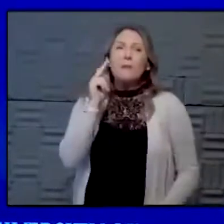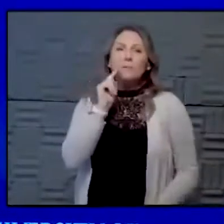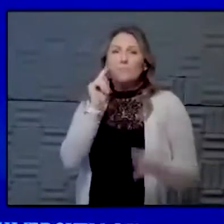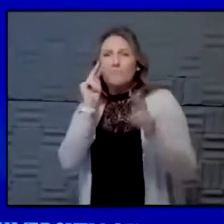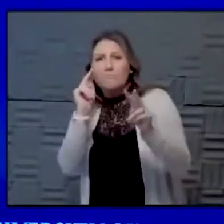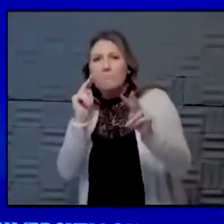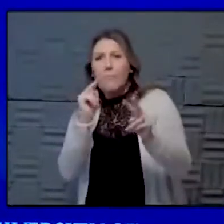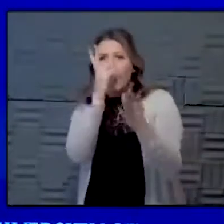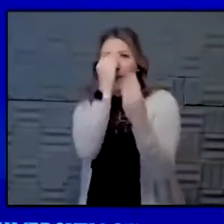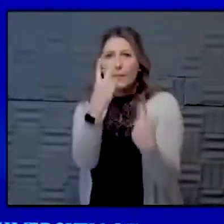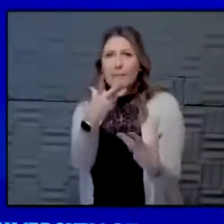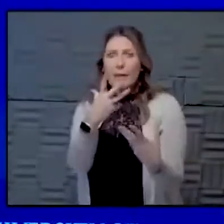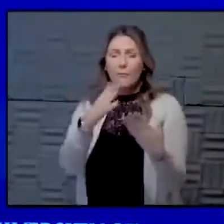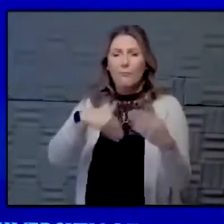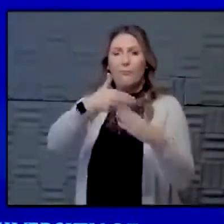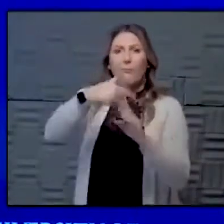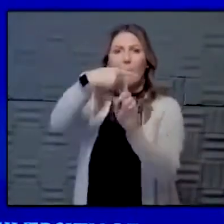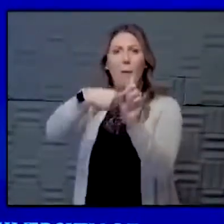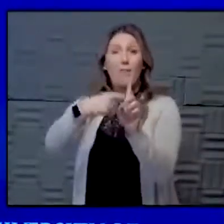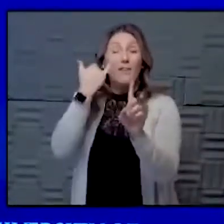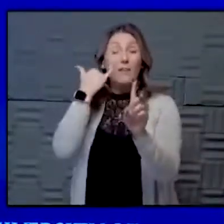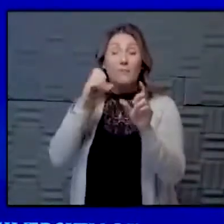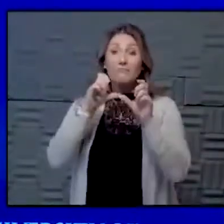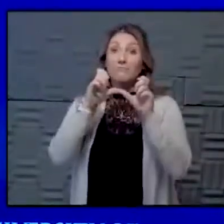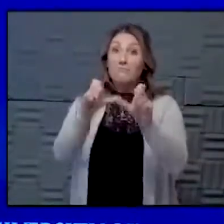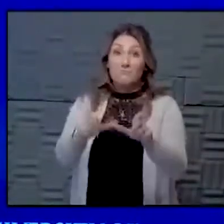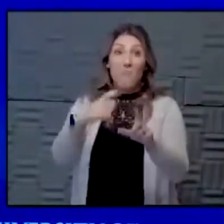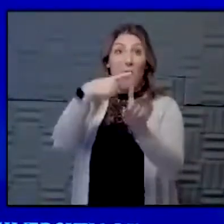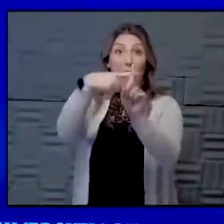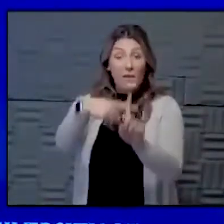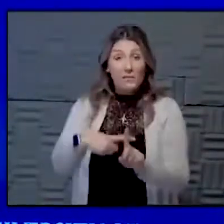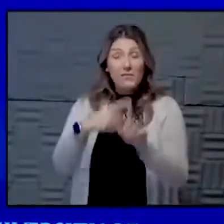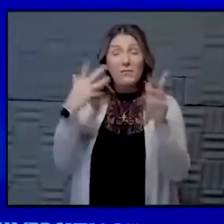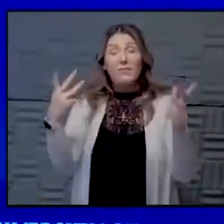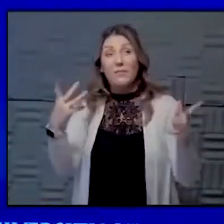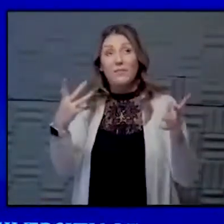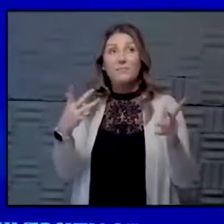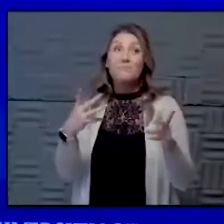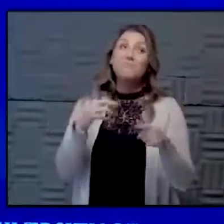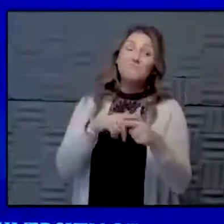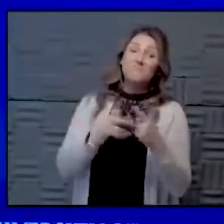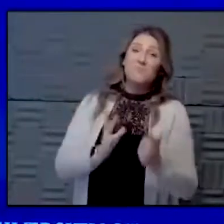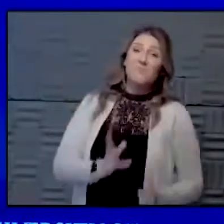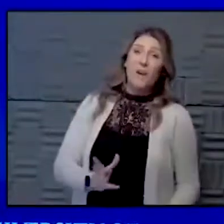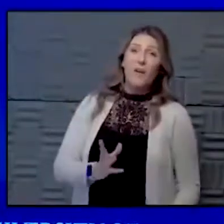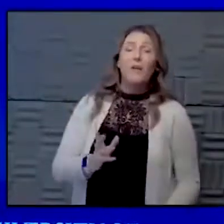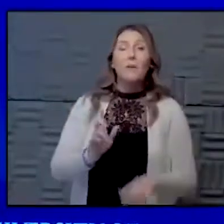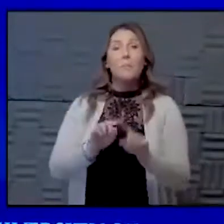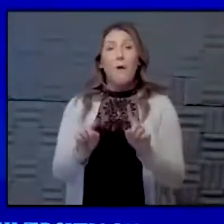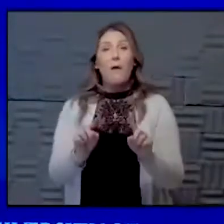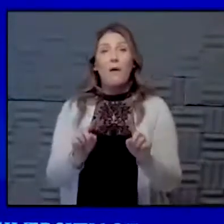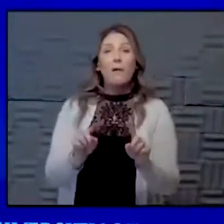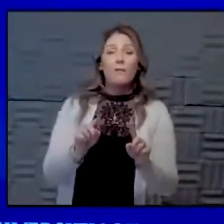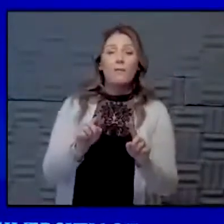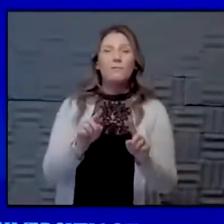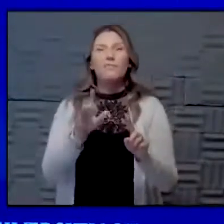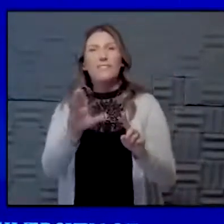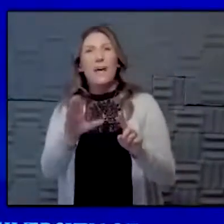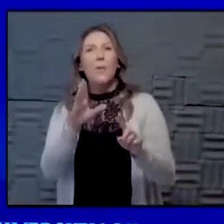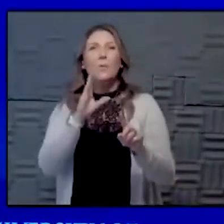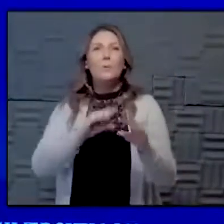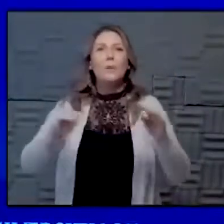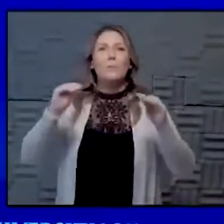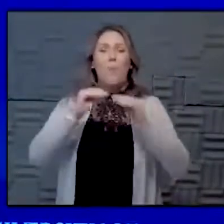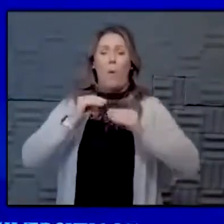if the data remains good, then I think by all means. But, you know, if I were you, I would do this in a measured